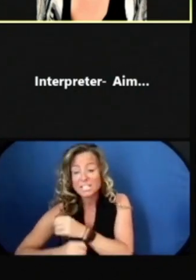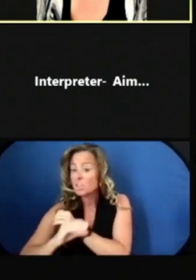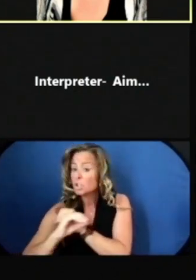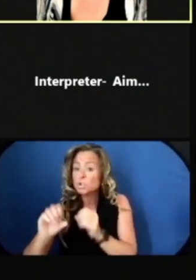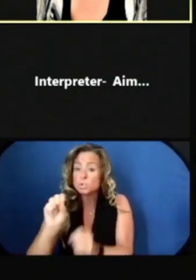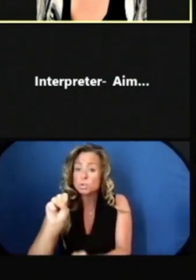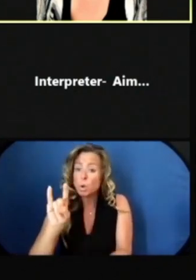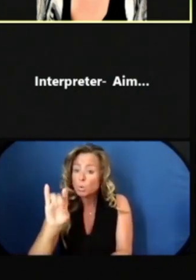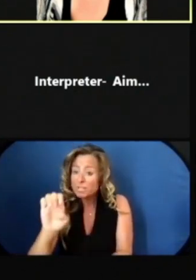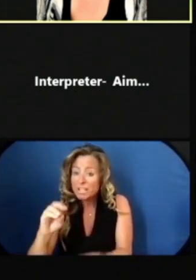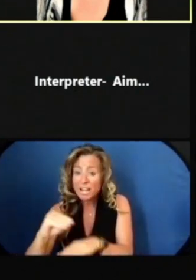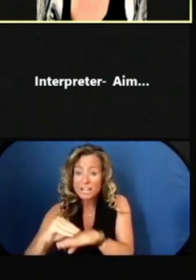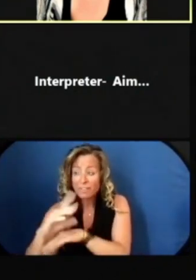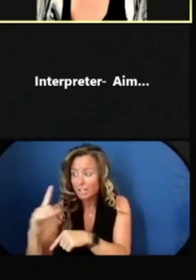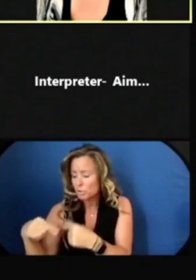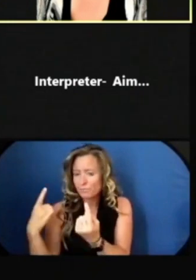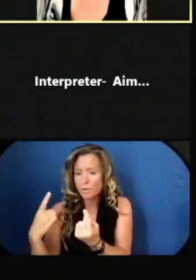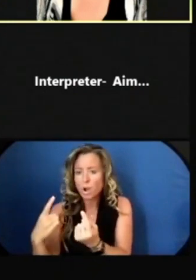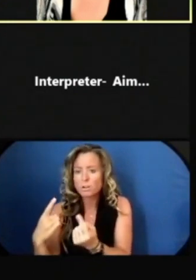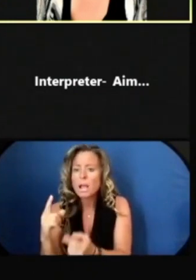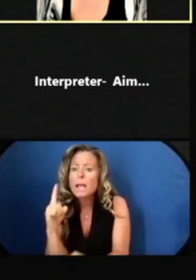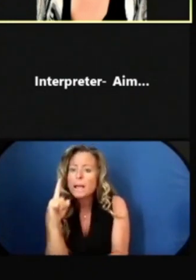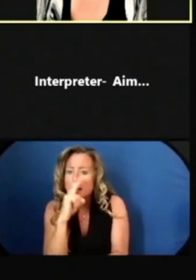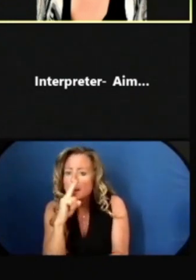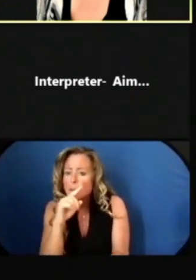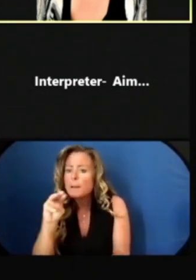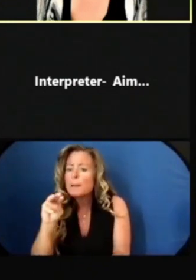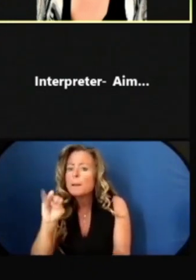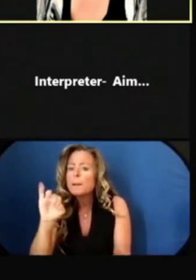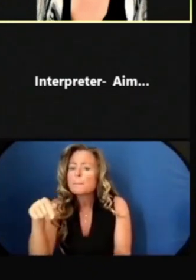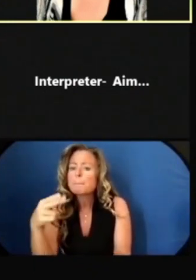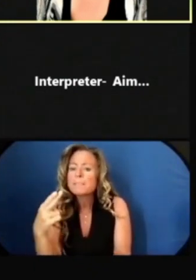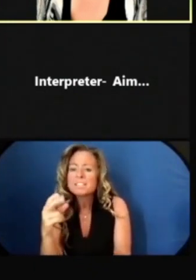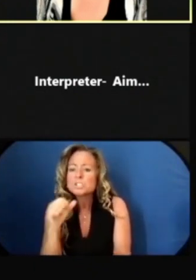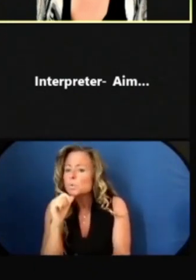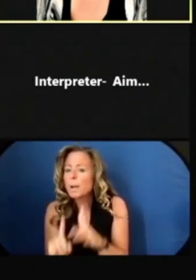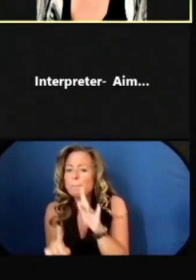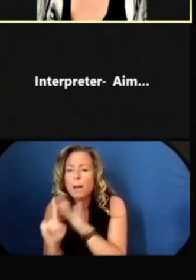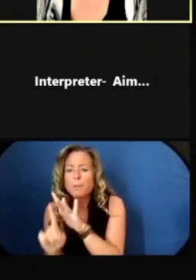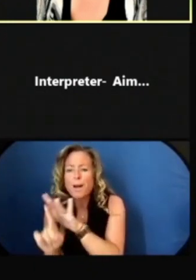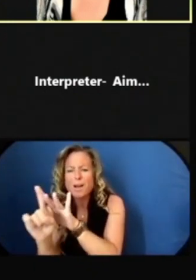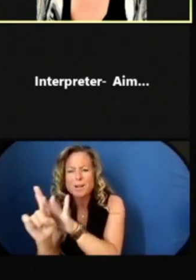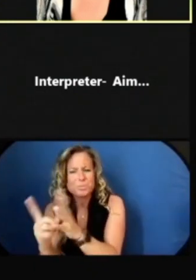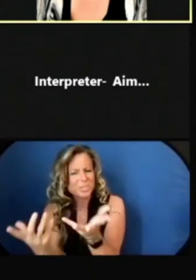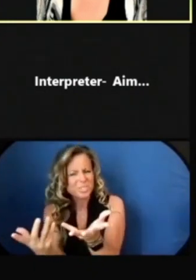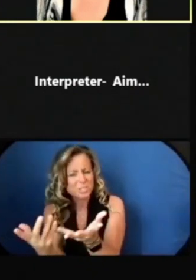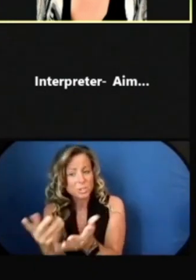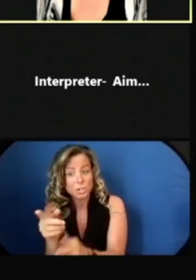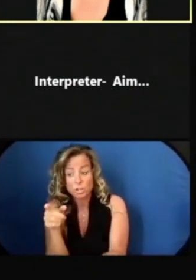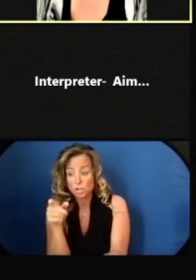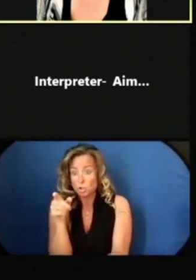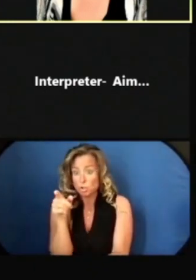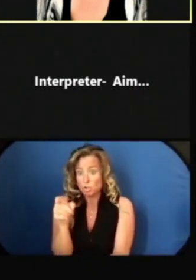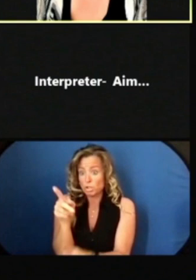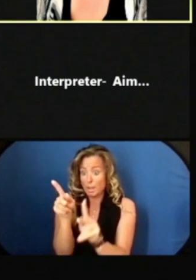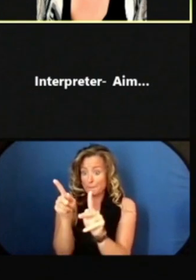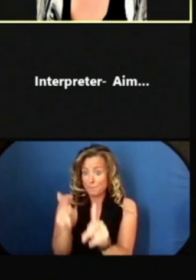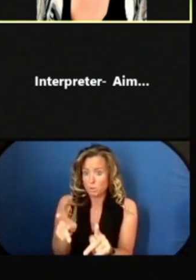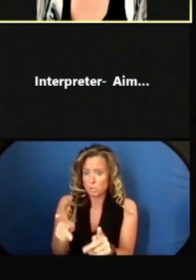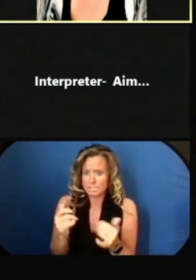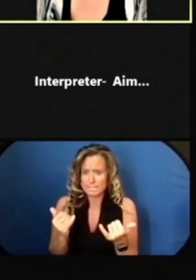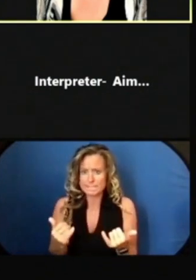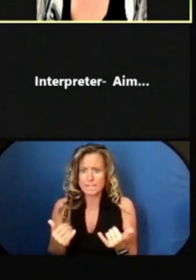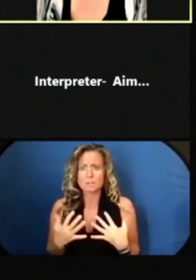side effects. So far, the myths don't seem to be coming to fruition. And that person may now be